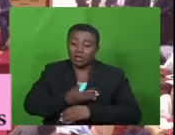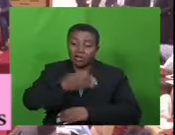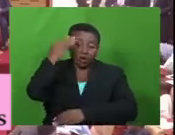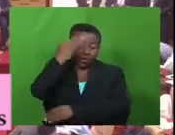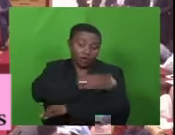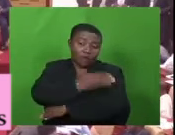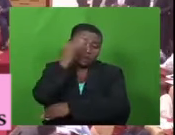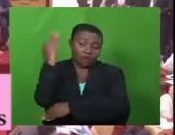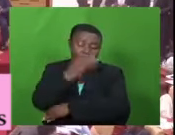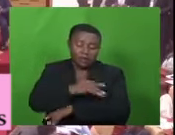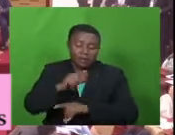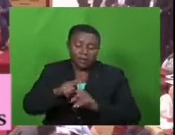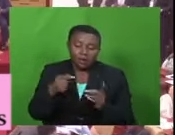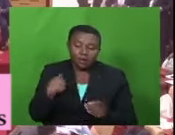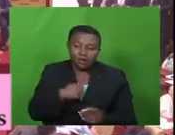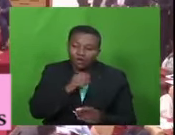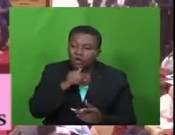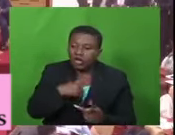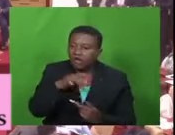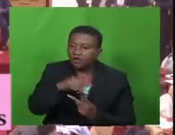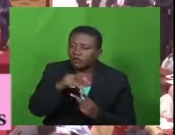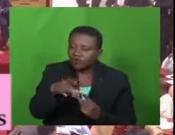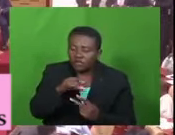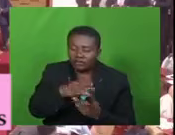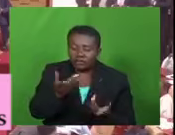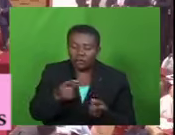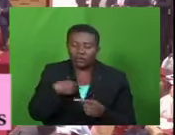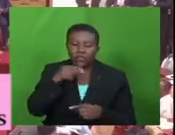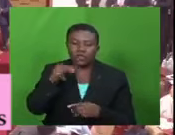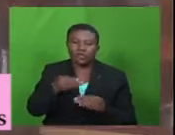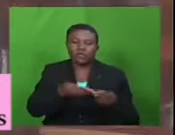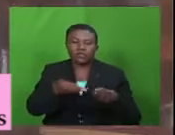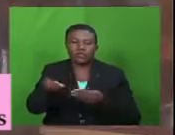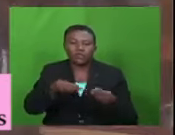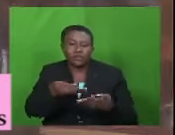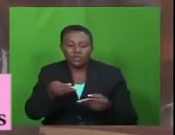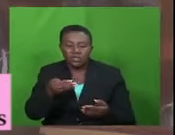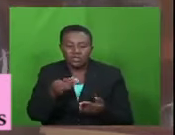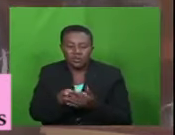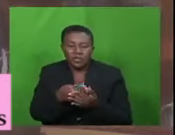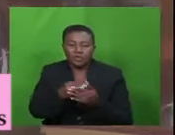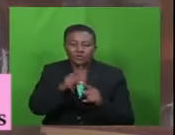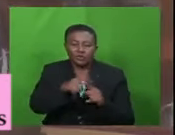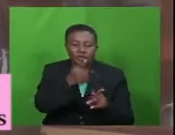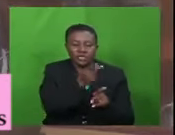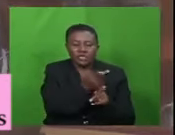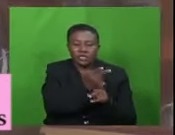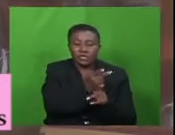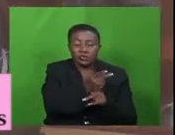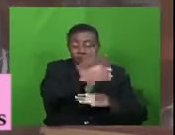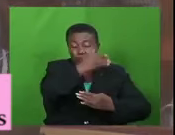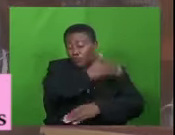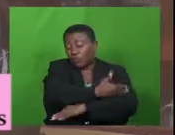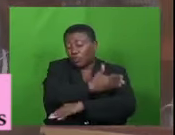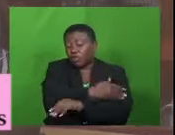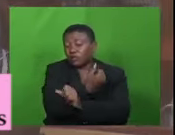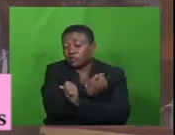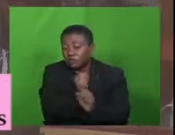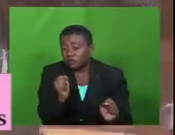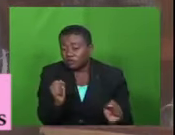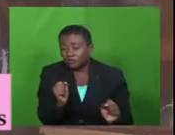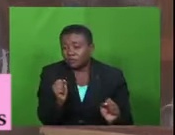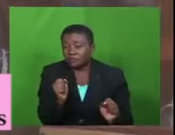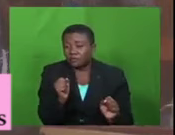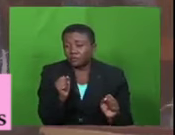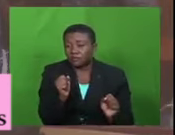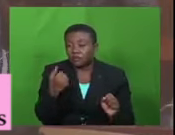a choice but to spend resources to keep our borders safe. We dare not compromise on the